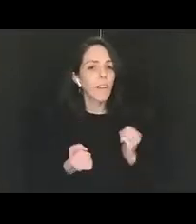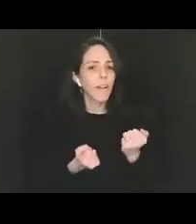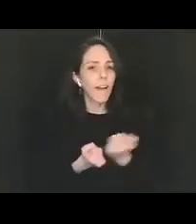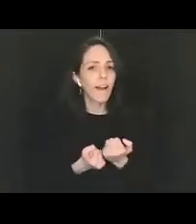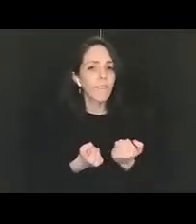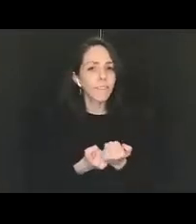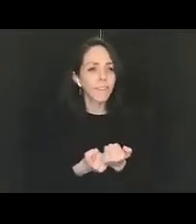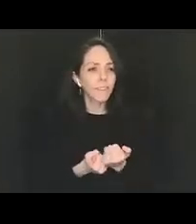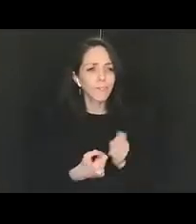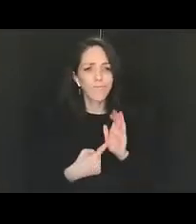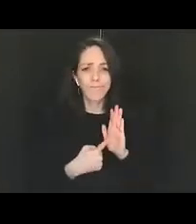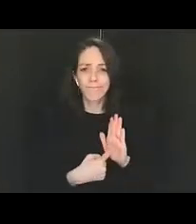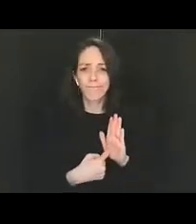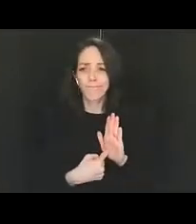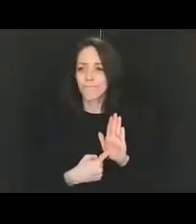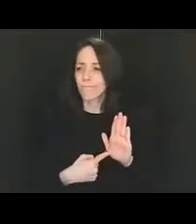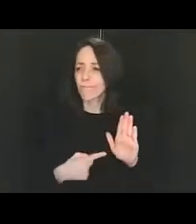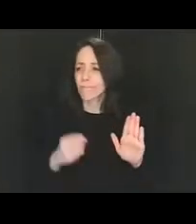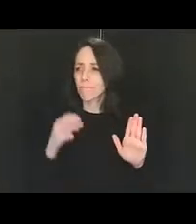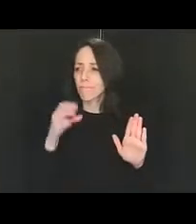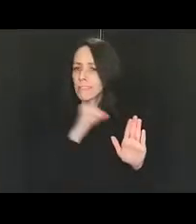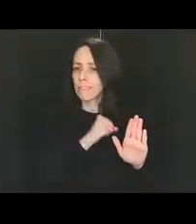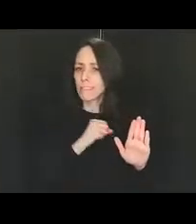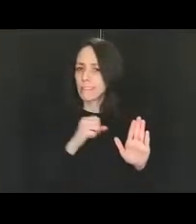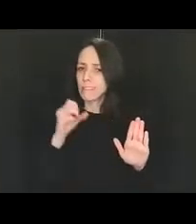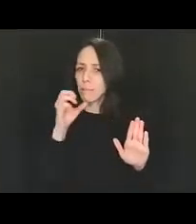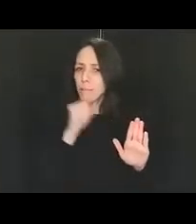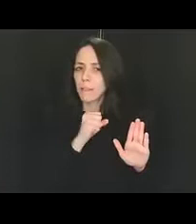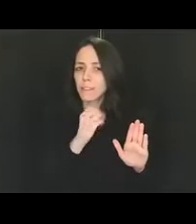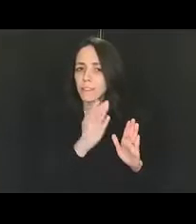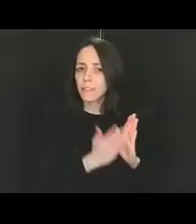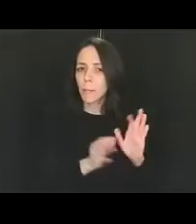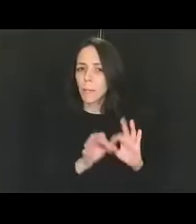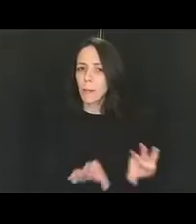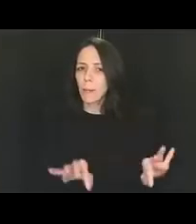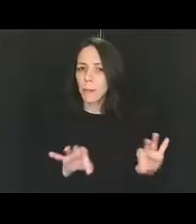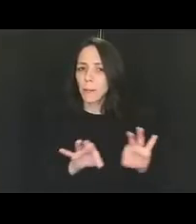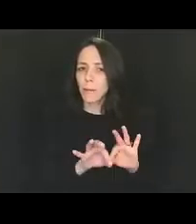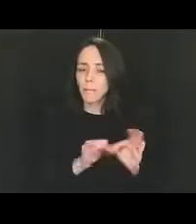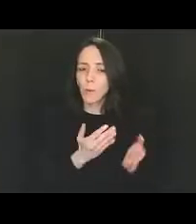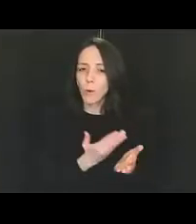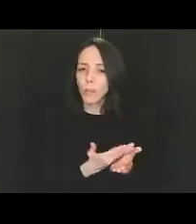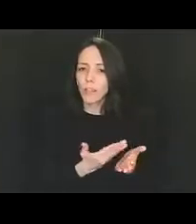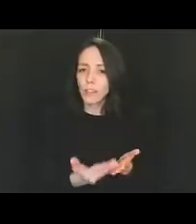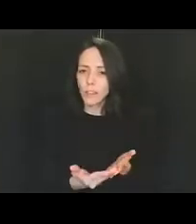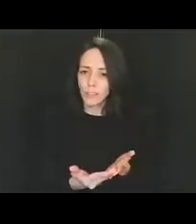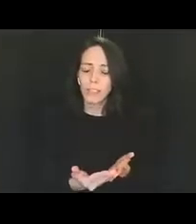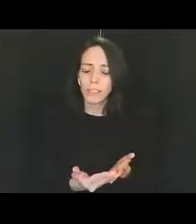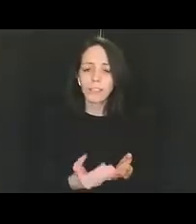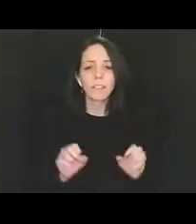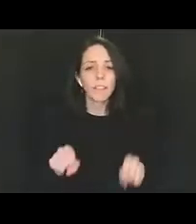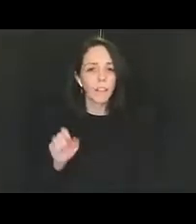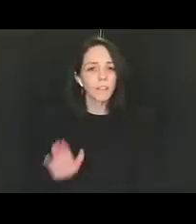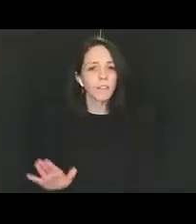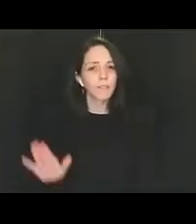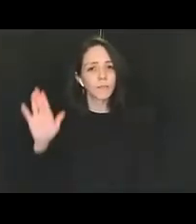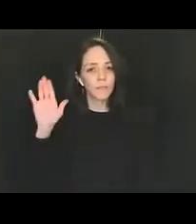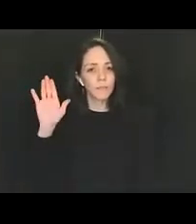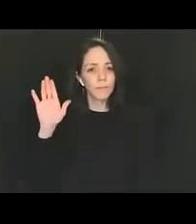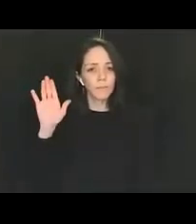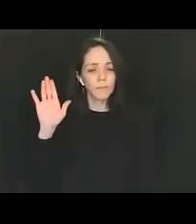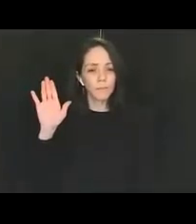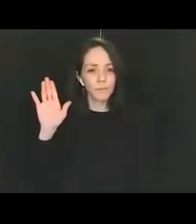say, we really think this is a essential or it's important service